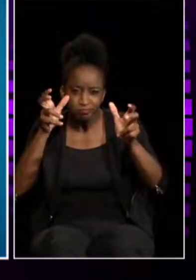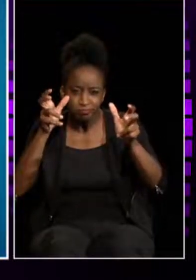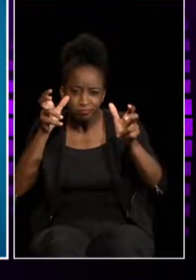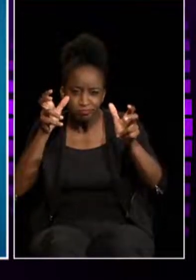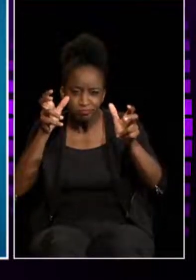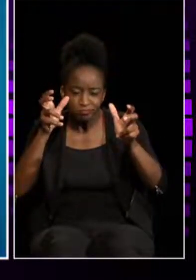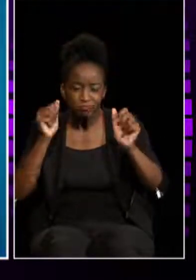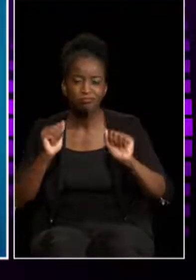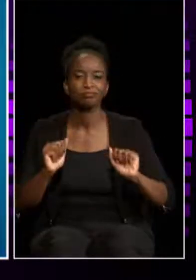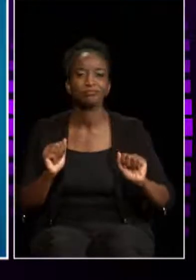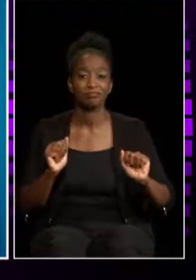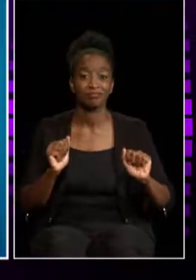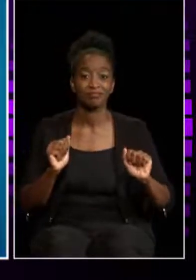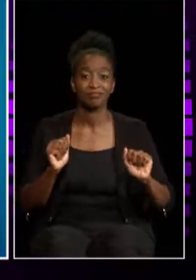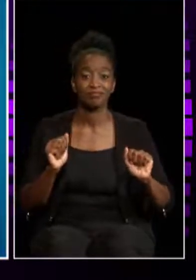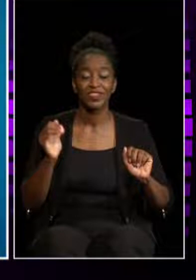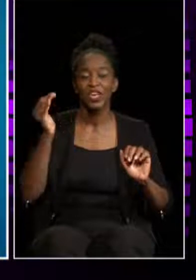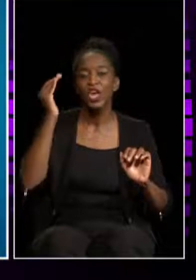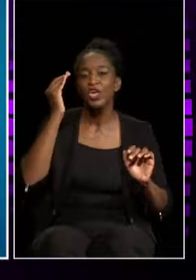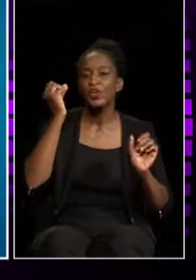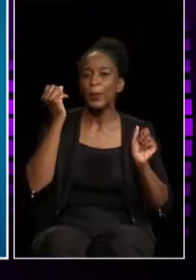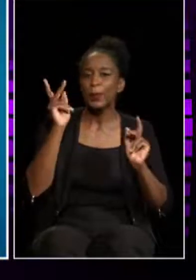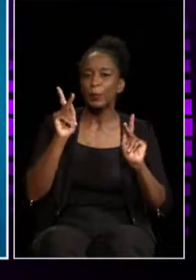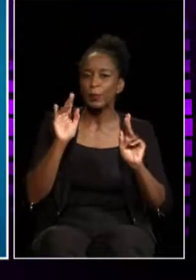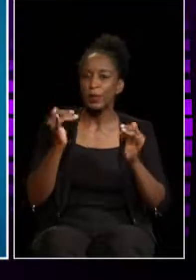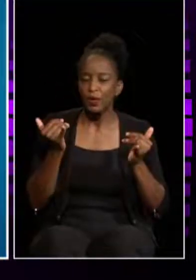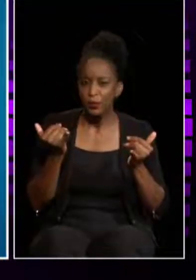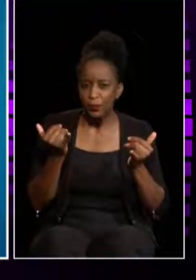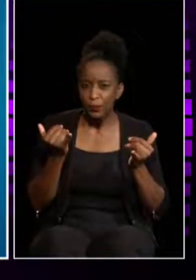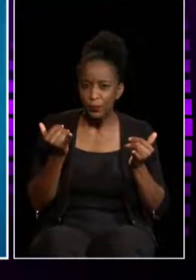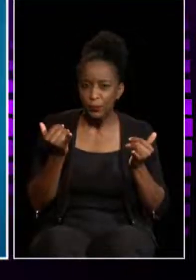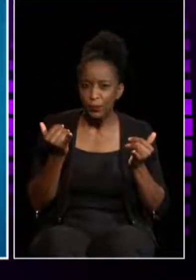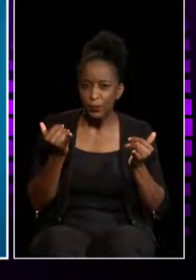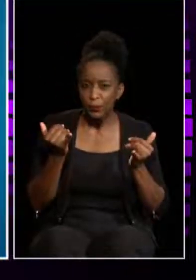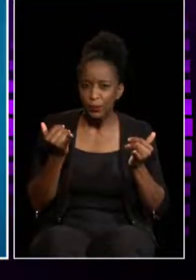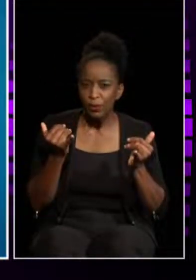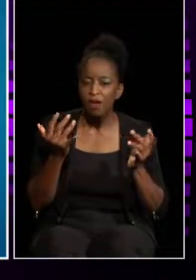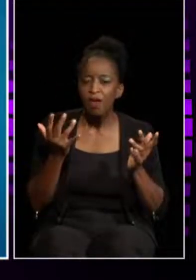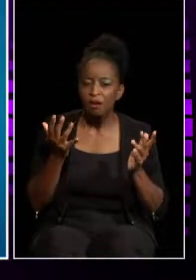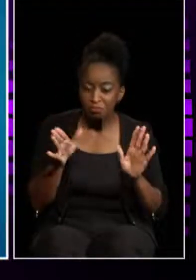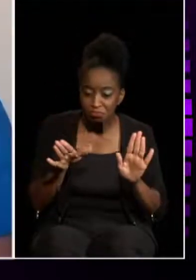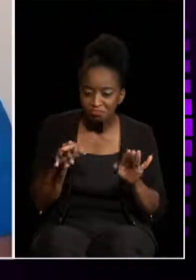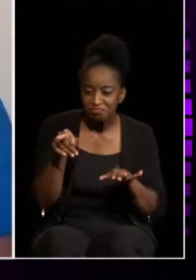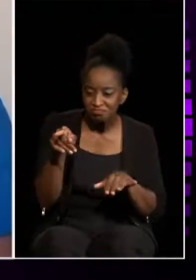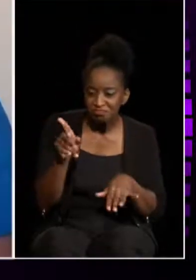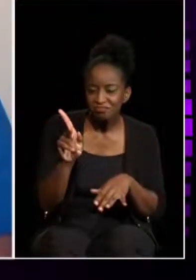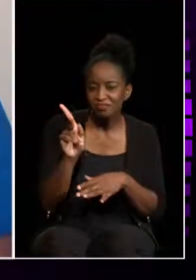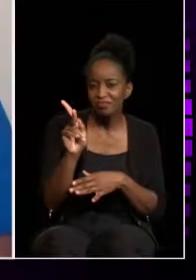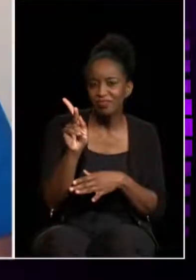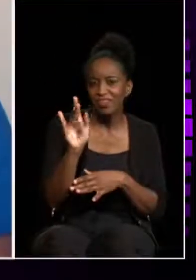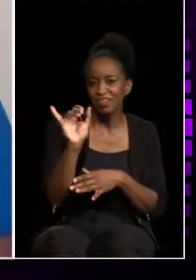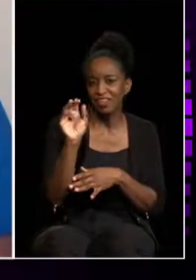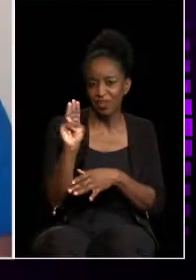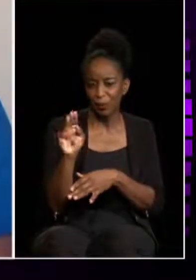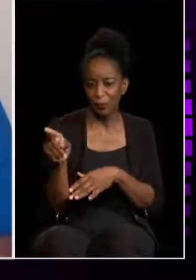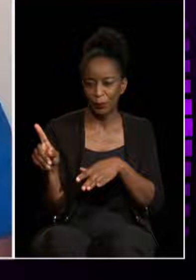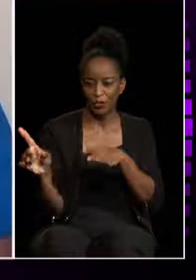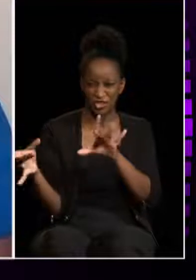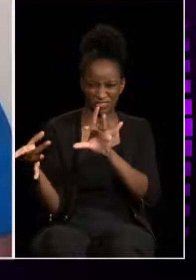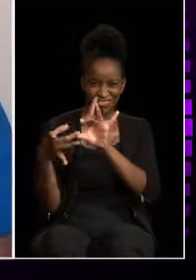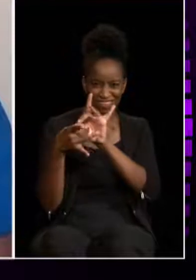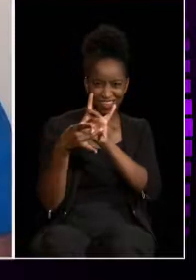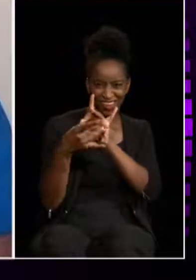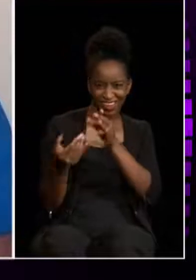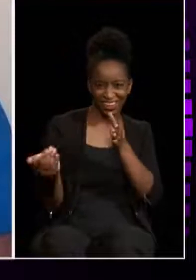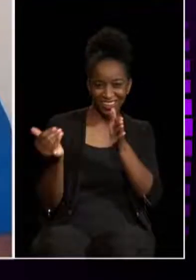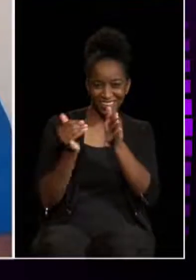Okay, so we have Kim back. So Kim, thank you for returning. My next